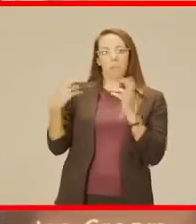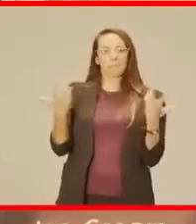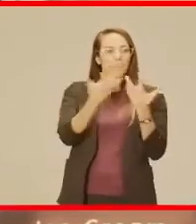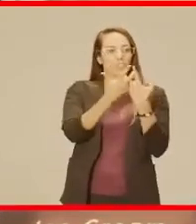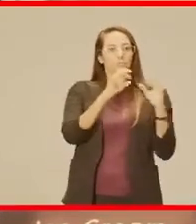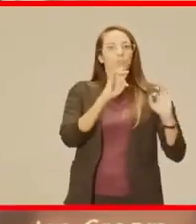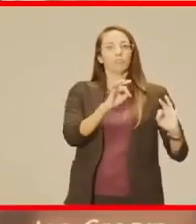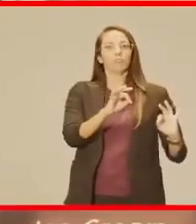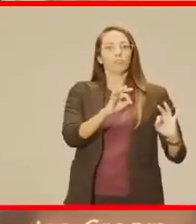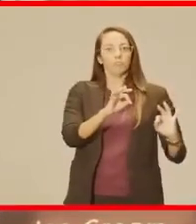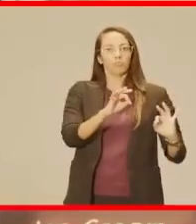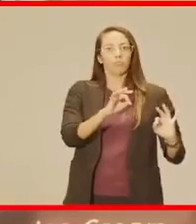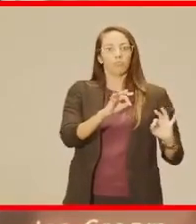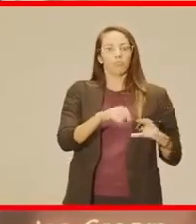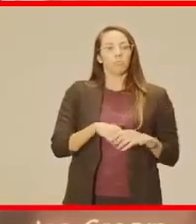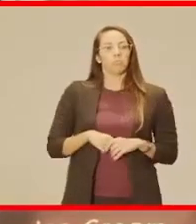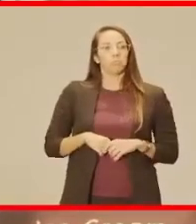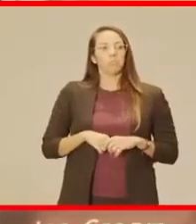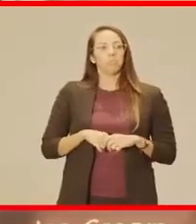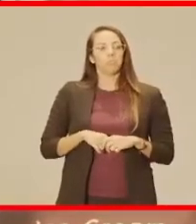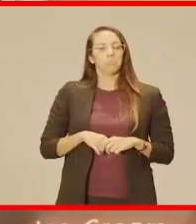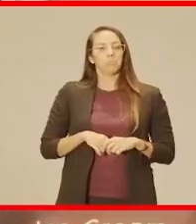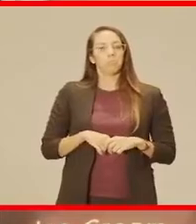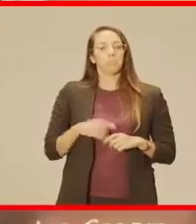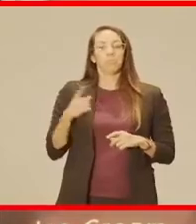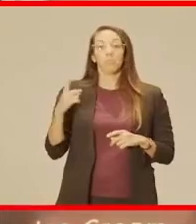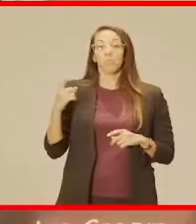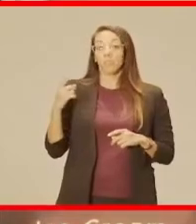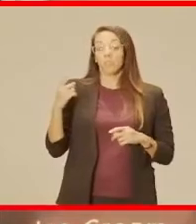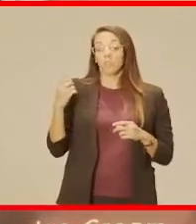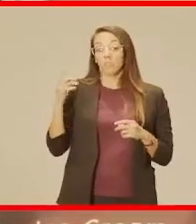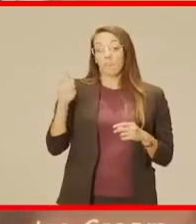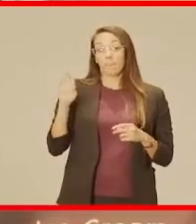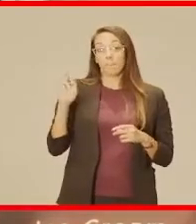many of the behaviors Brock engages in